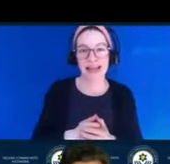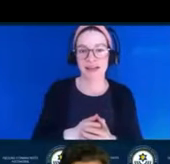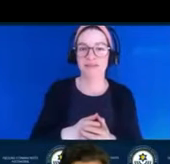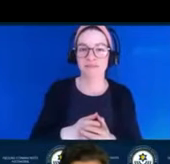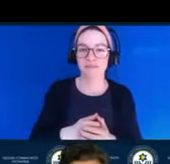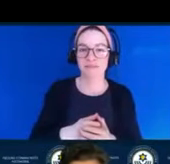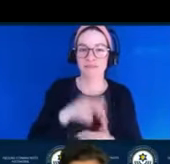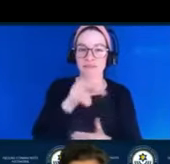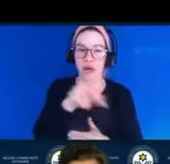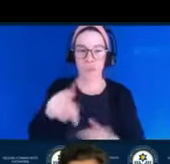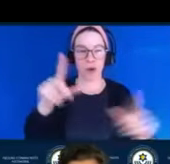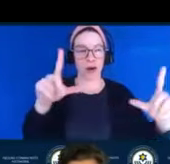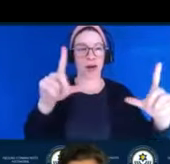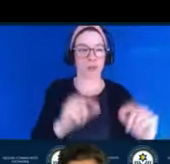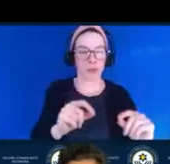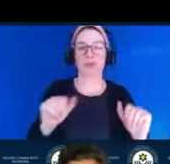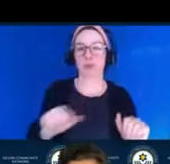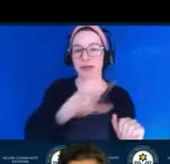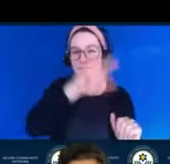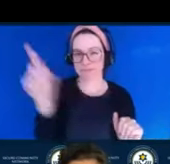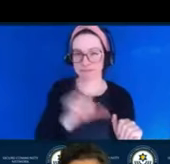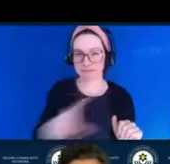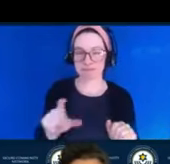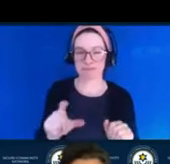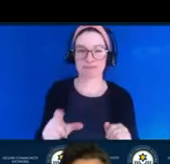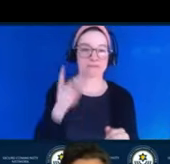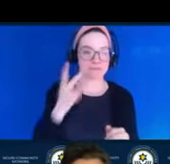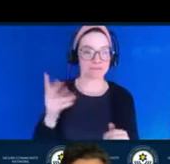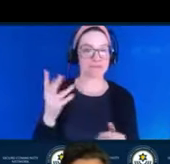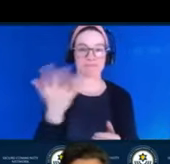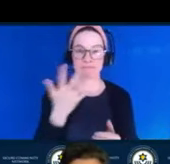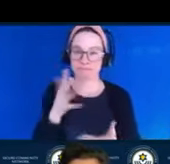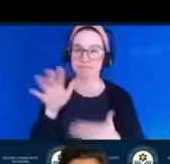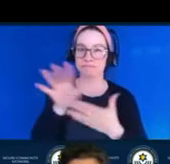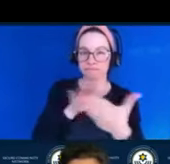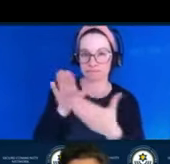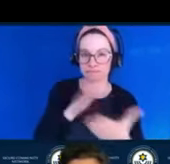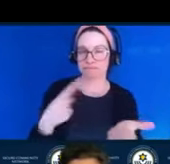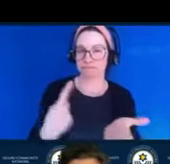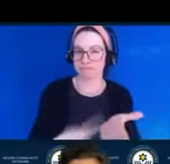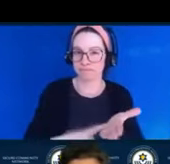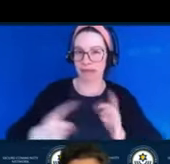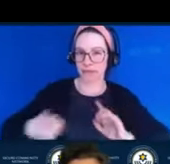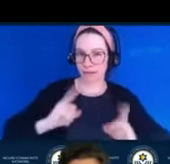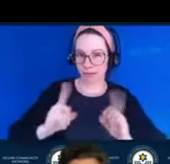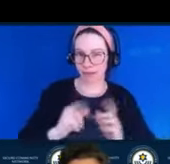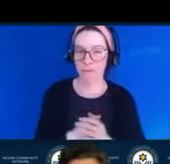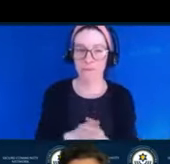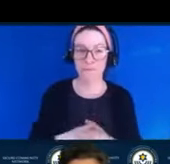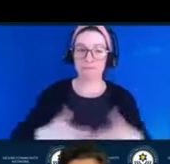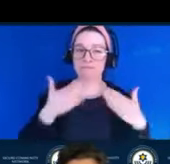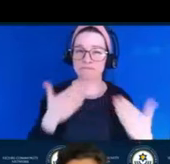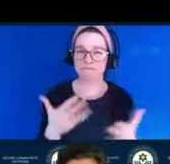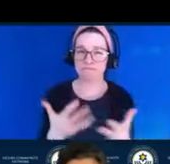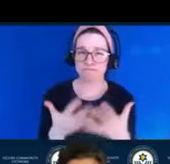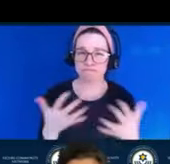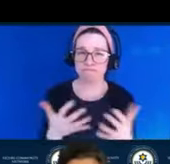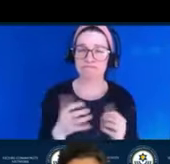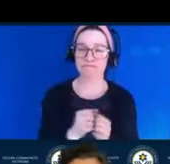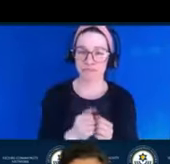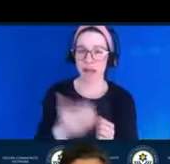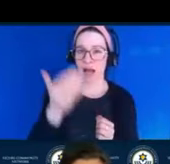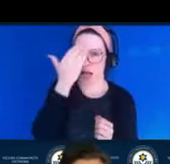a dialogue for this discussion. With that, guys, as we want to kick up first our time, thank you all. I know